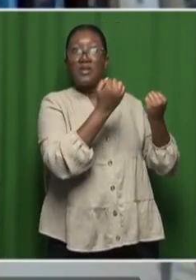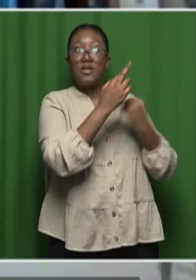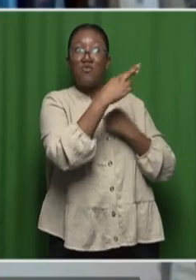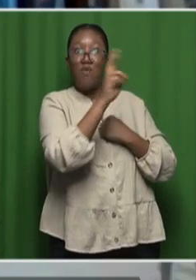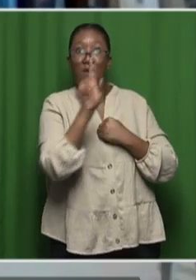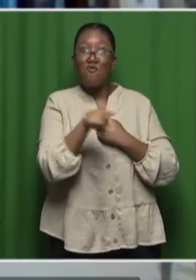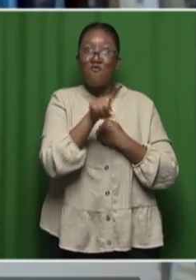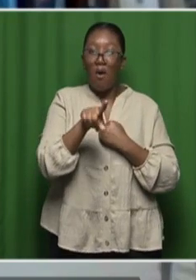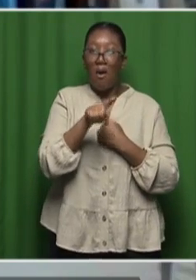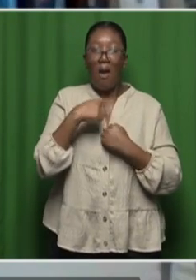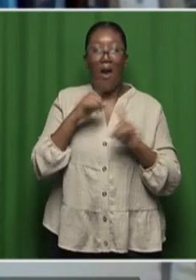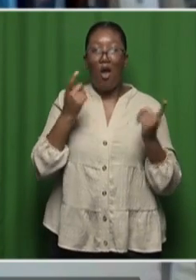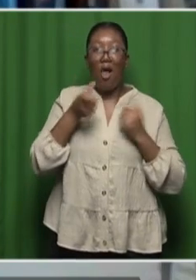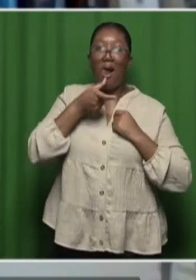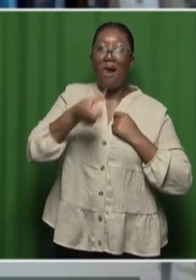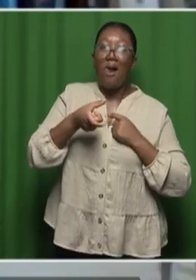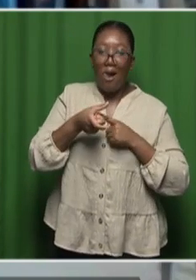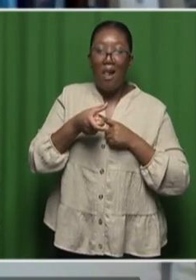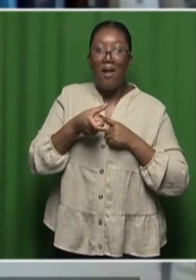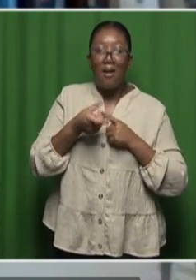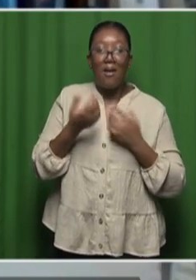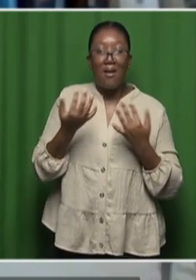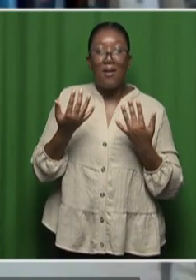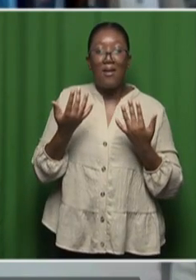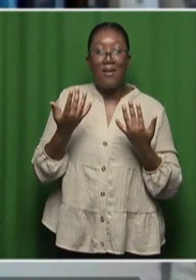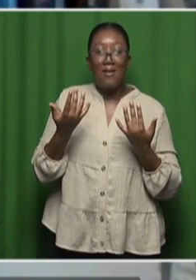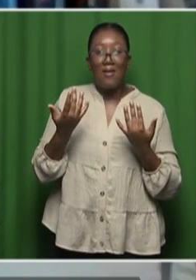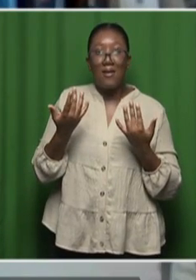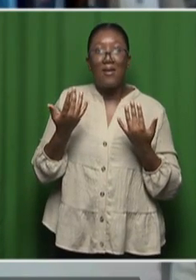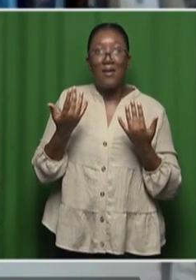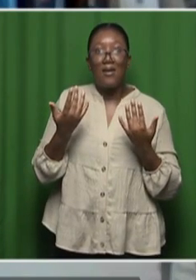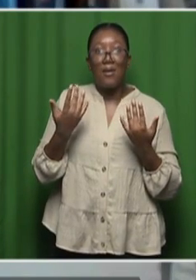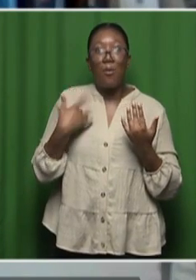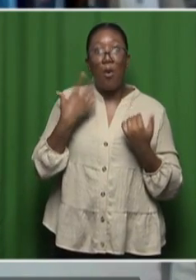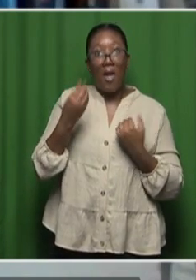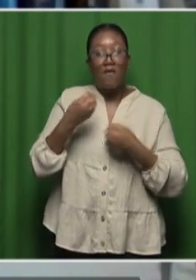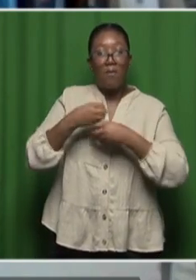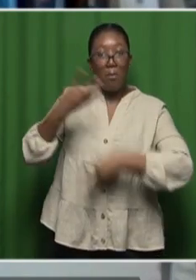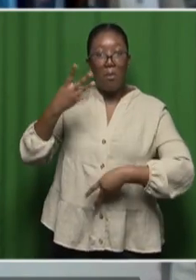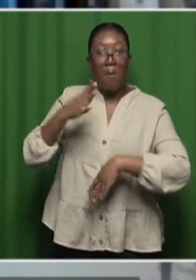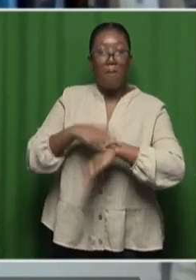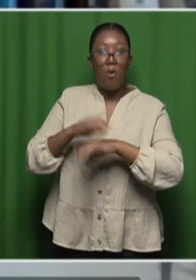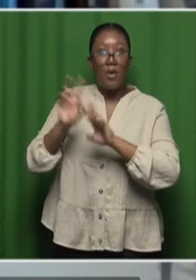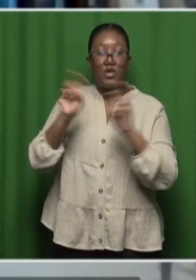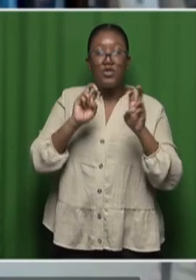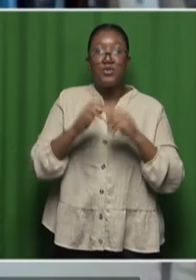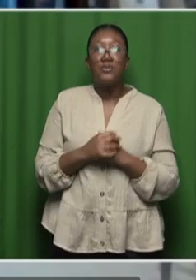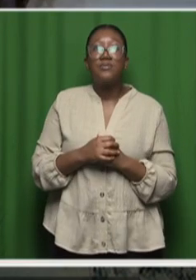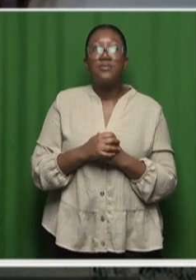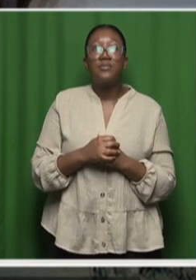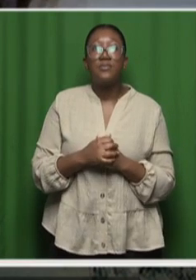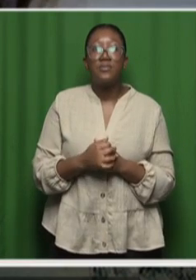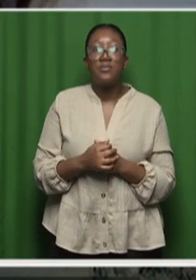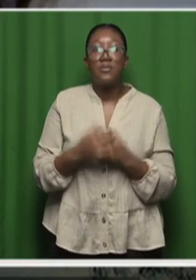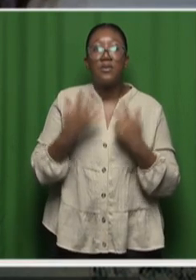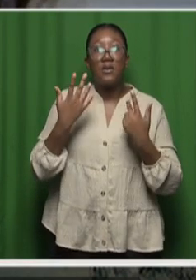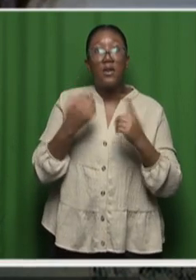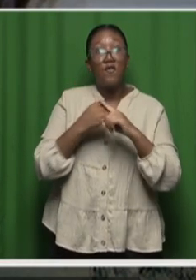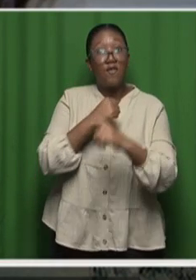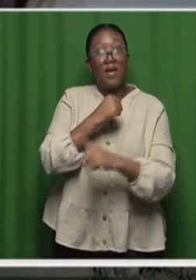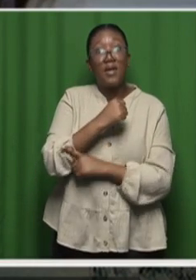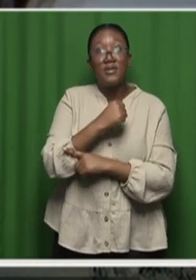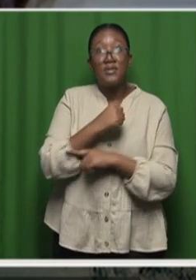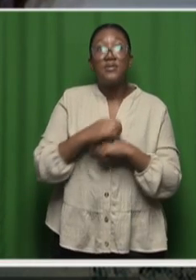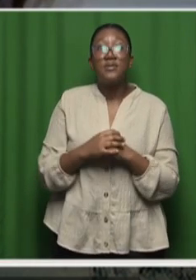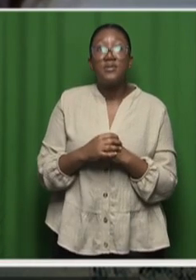wrong, because there are other issues other than the trademark rights that are at play here. Finally, as